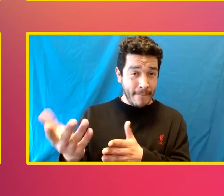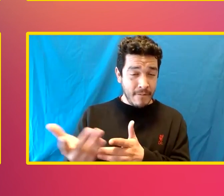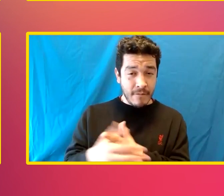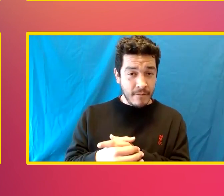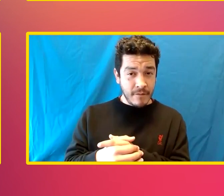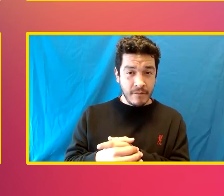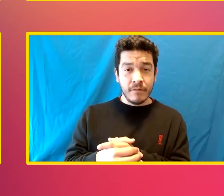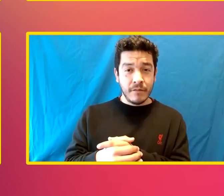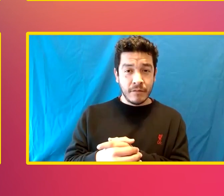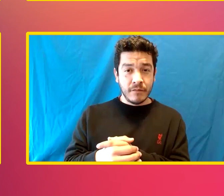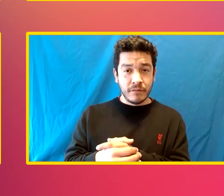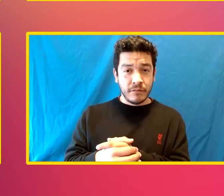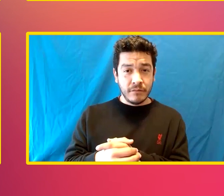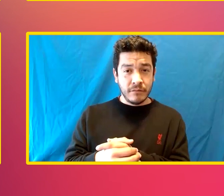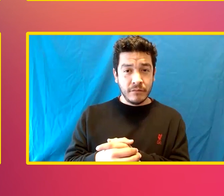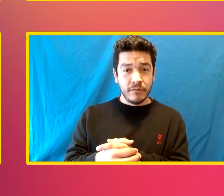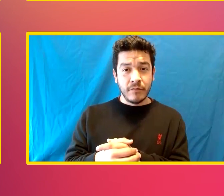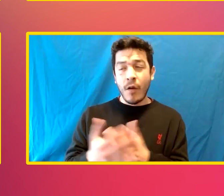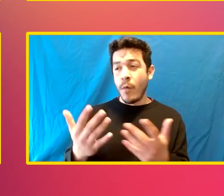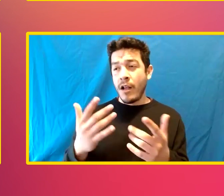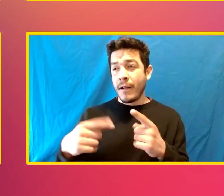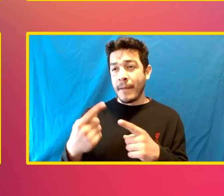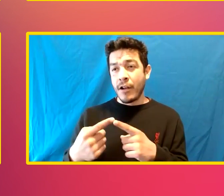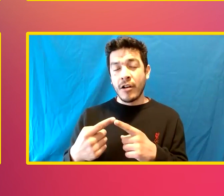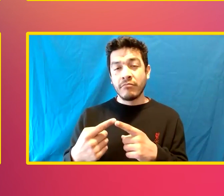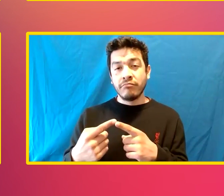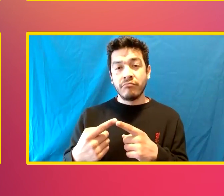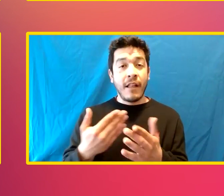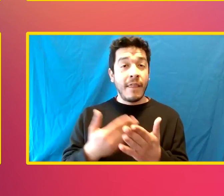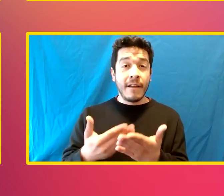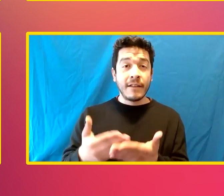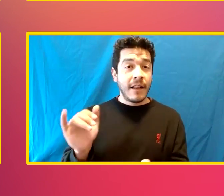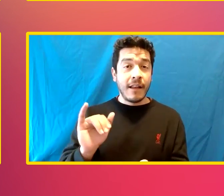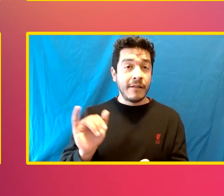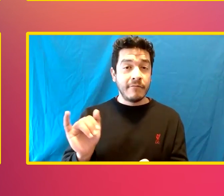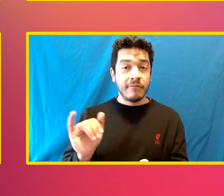Right? Um, what about even things